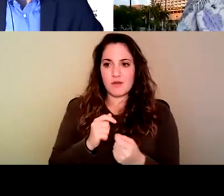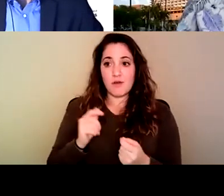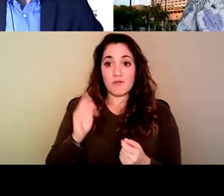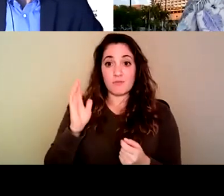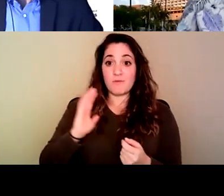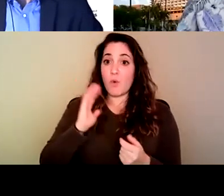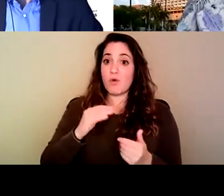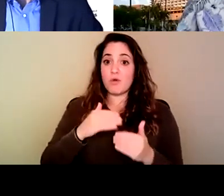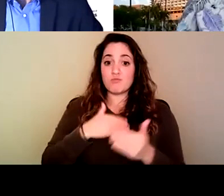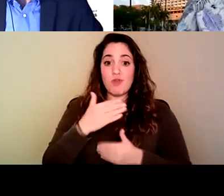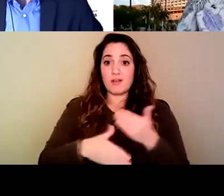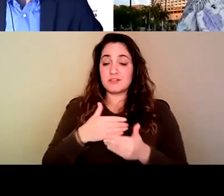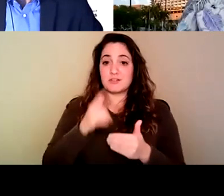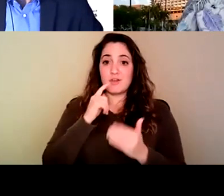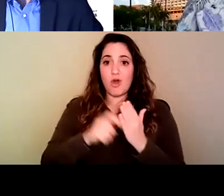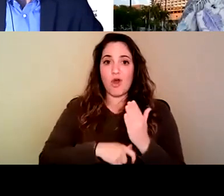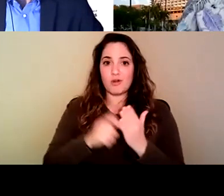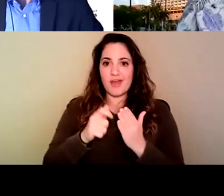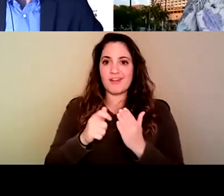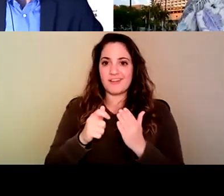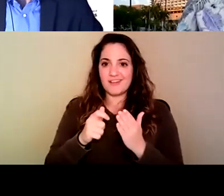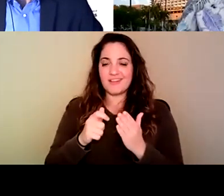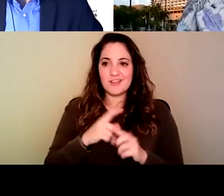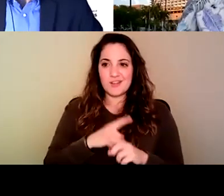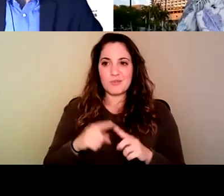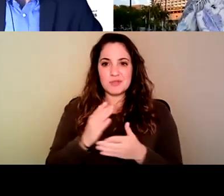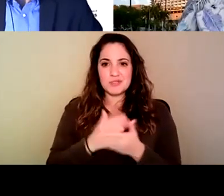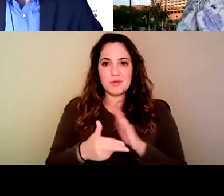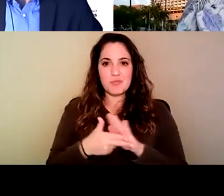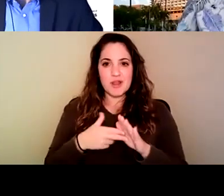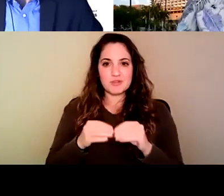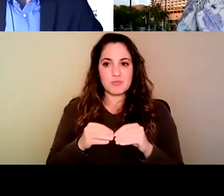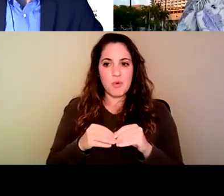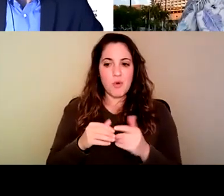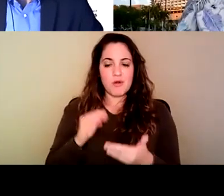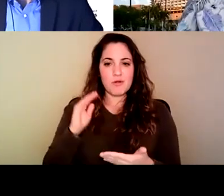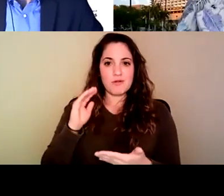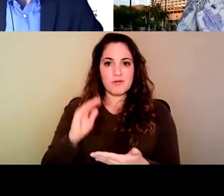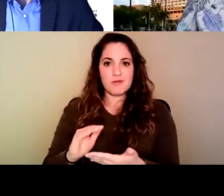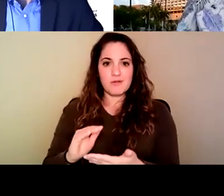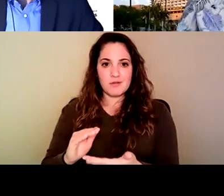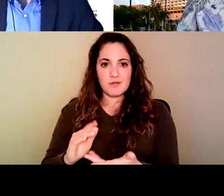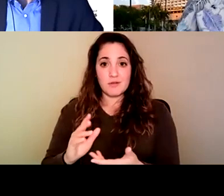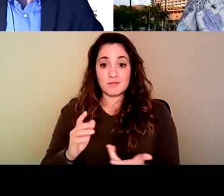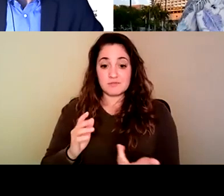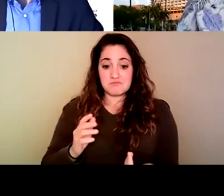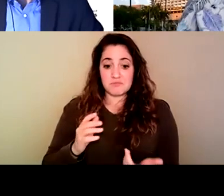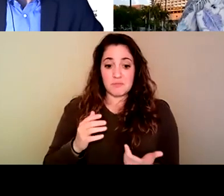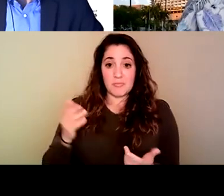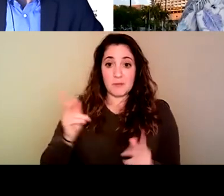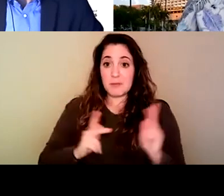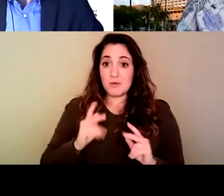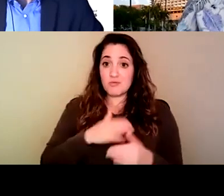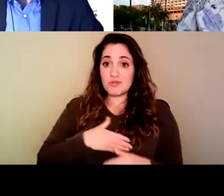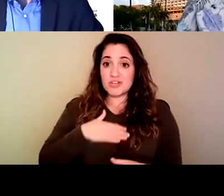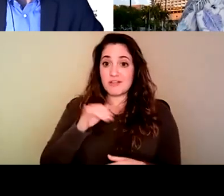automatic, where some of the brands are backing off on them. And the guests are appreciating it. They're like, I can call for assistance if I